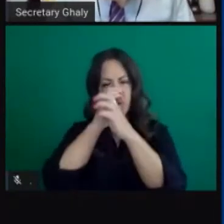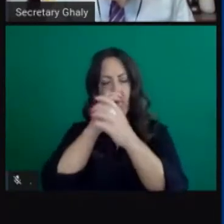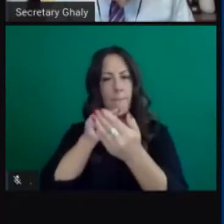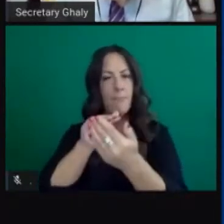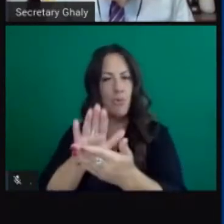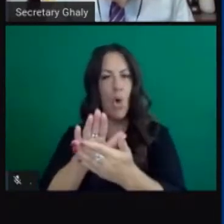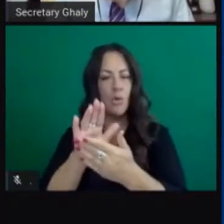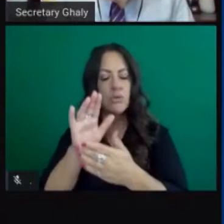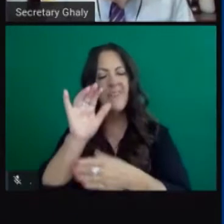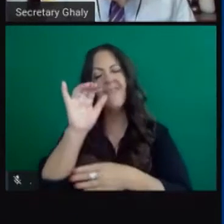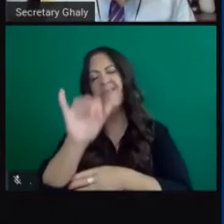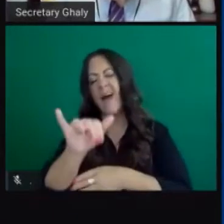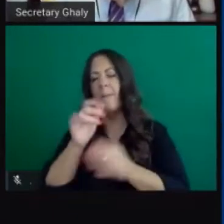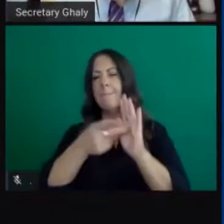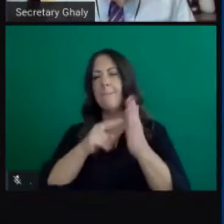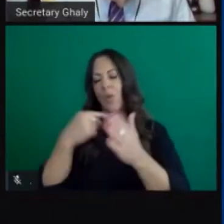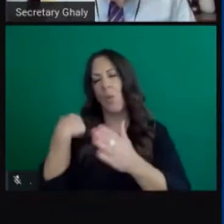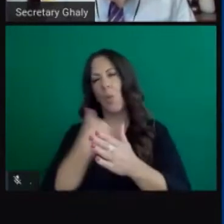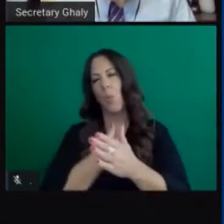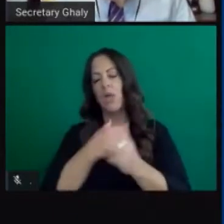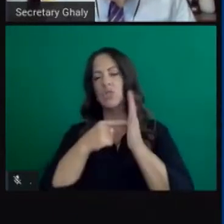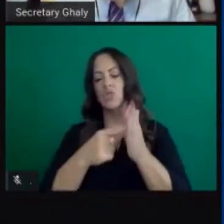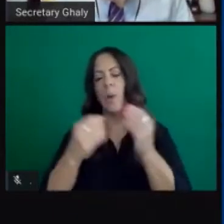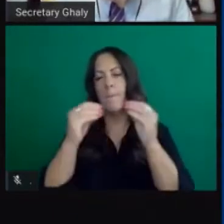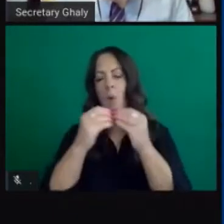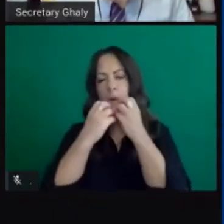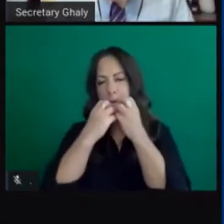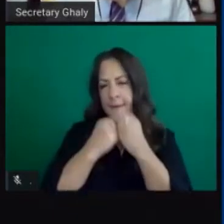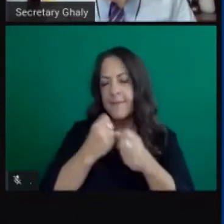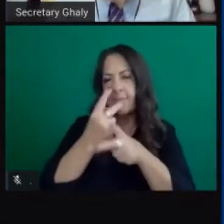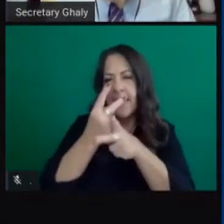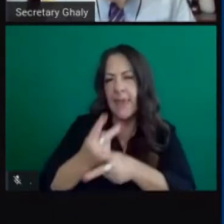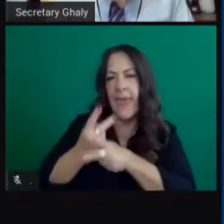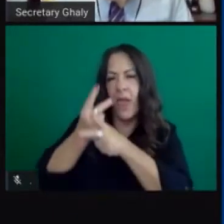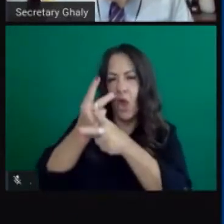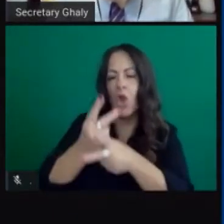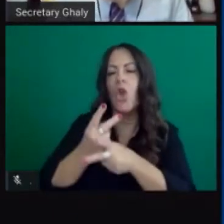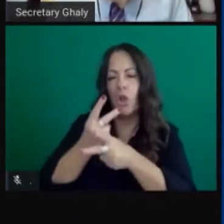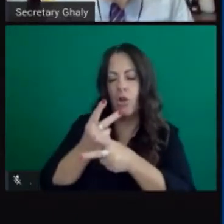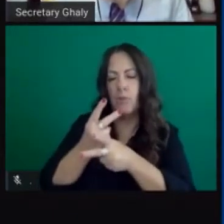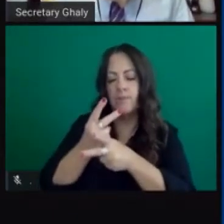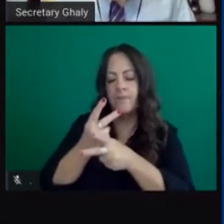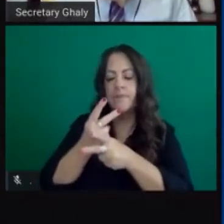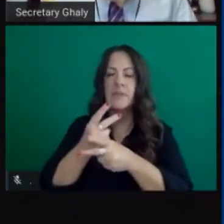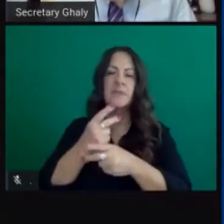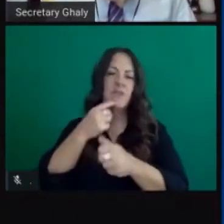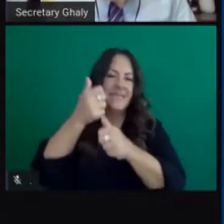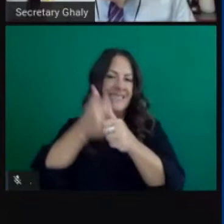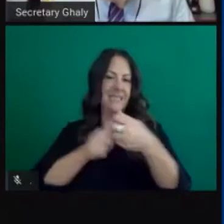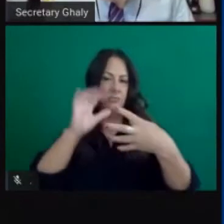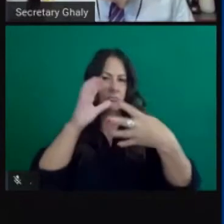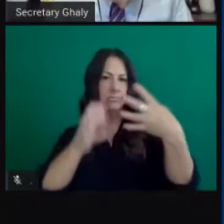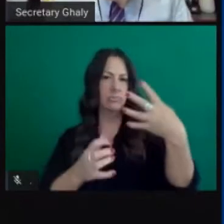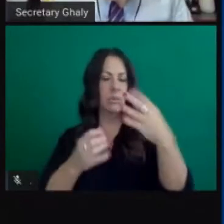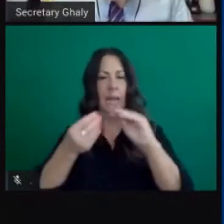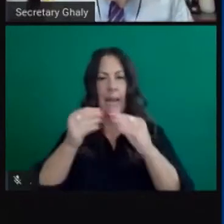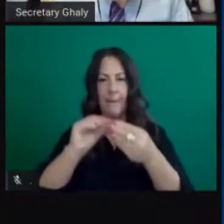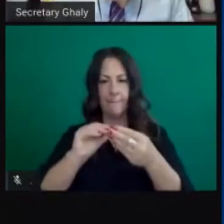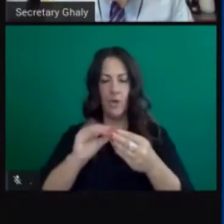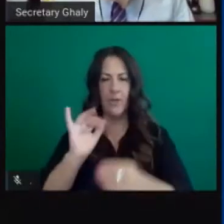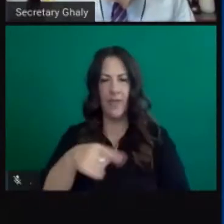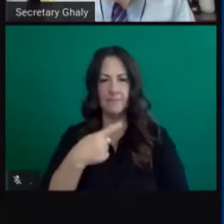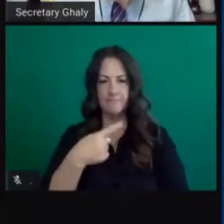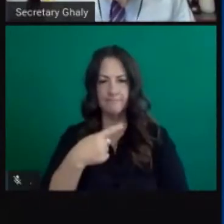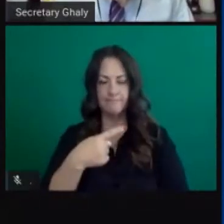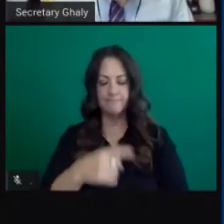carrying California well. And based on these thresholds and categories, we're seeing movement. I'll remind